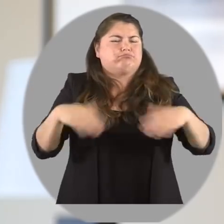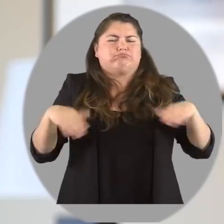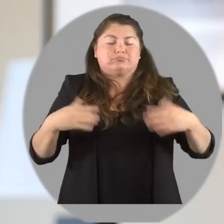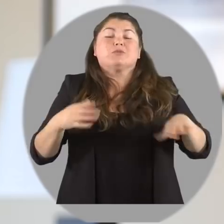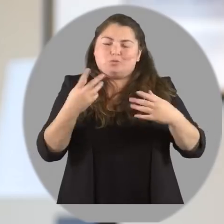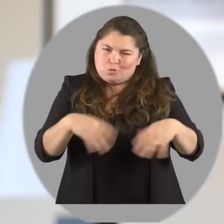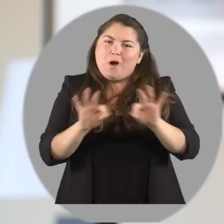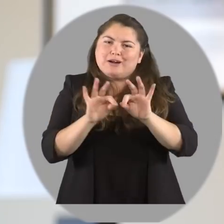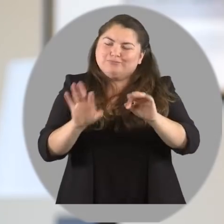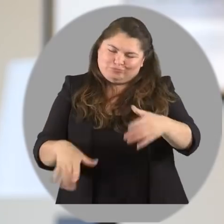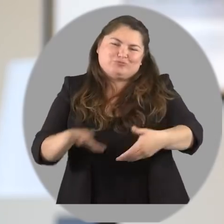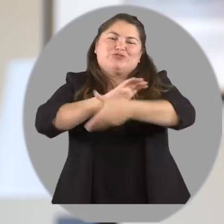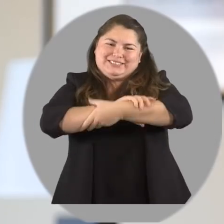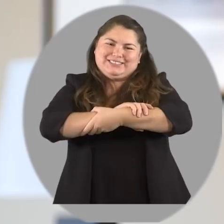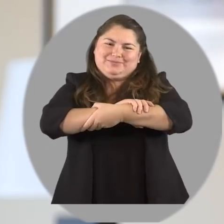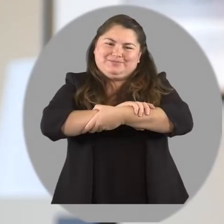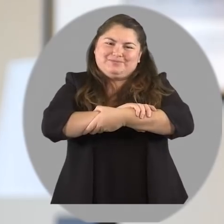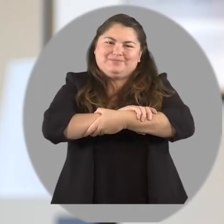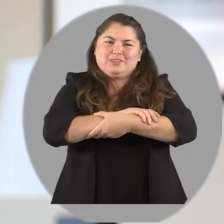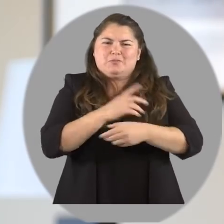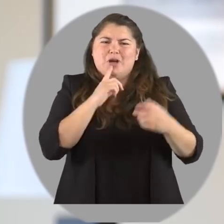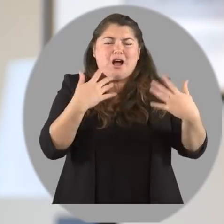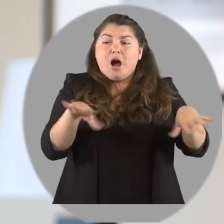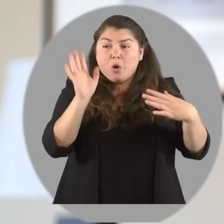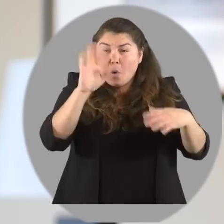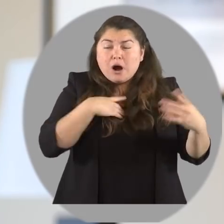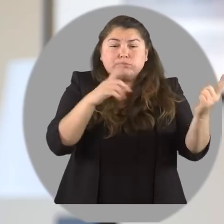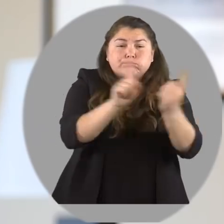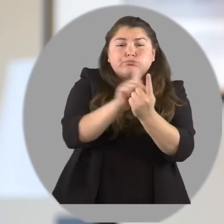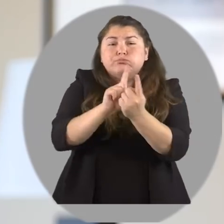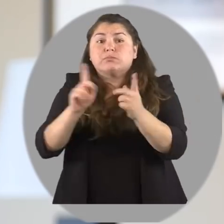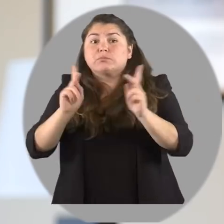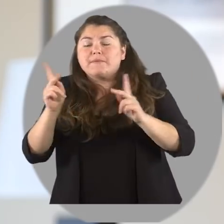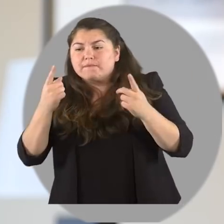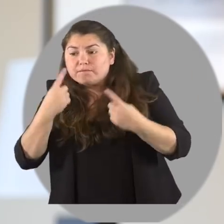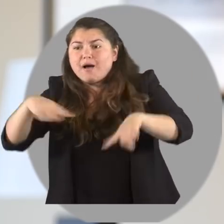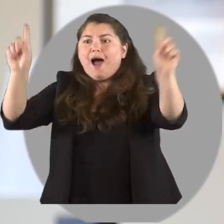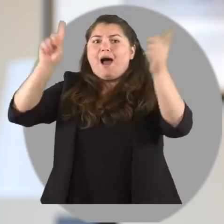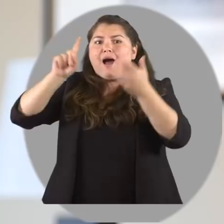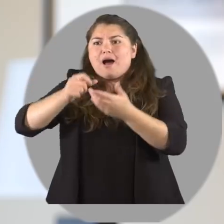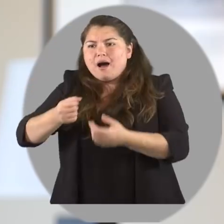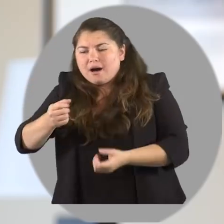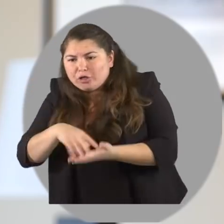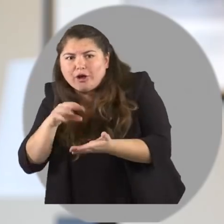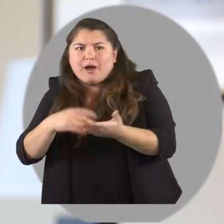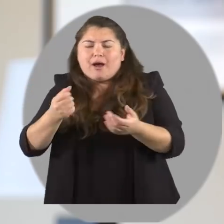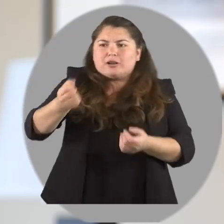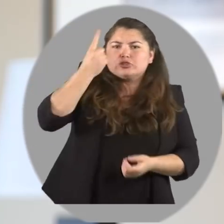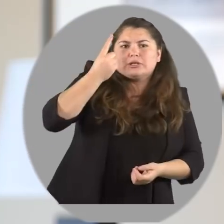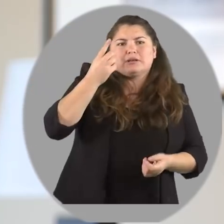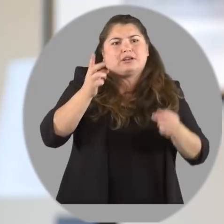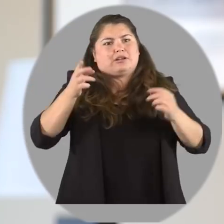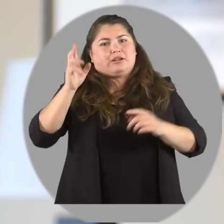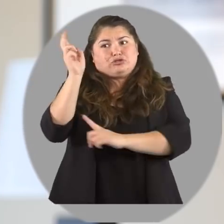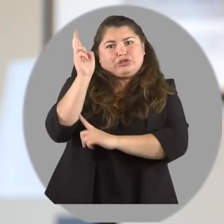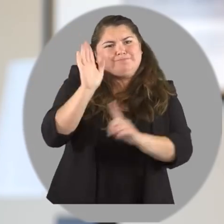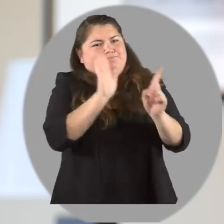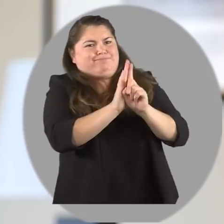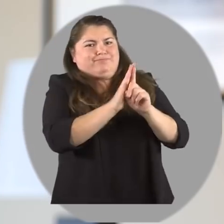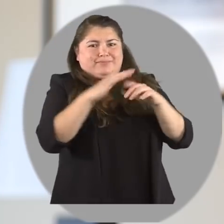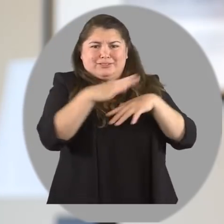reconciliation will happen organically. I have never met a person who, once they learned the history of Indigenous people in